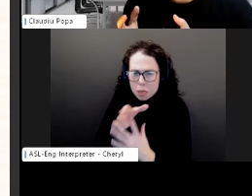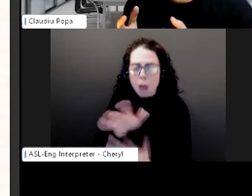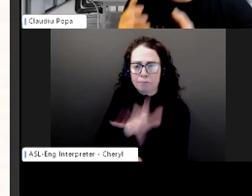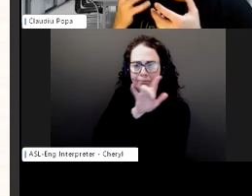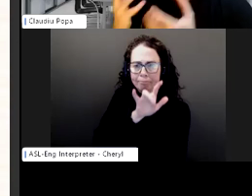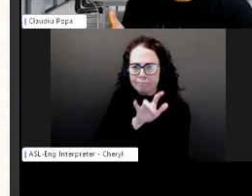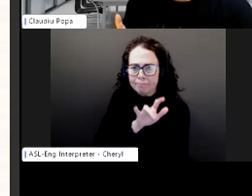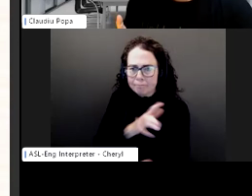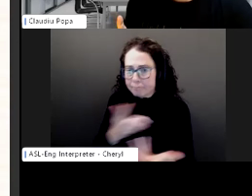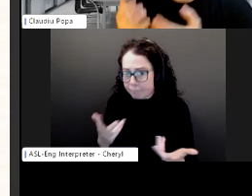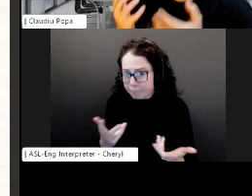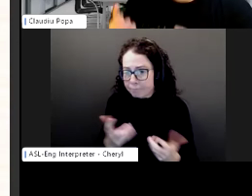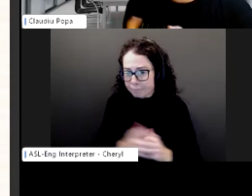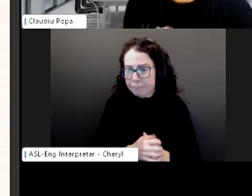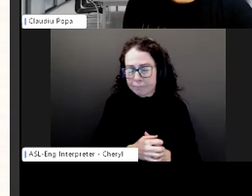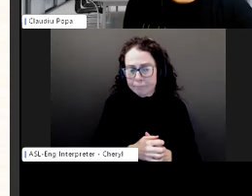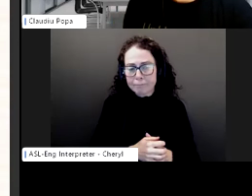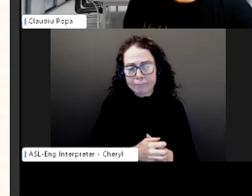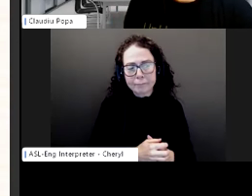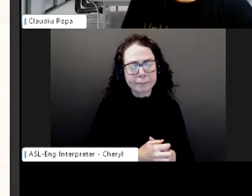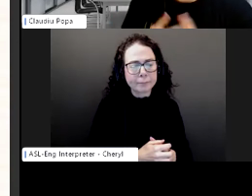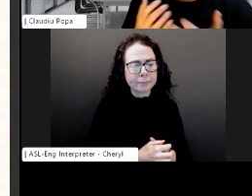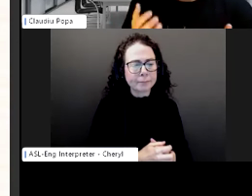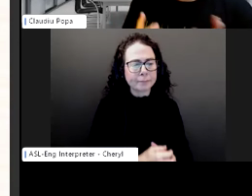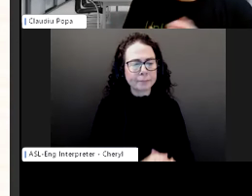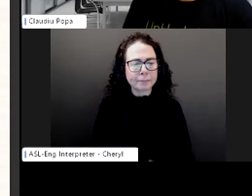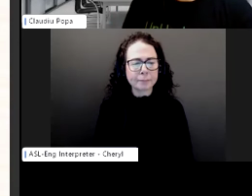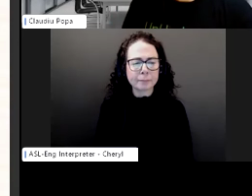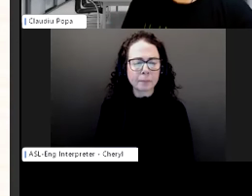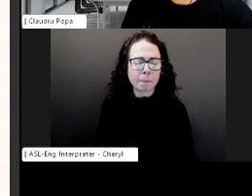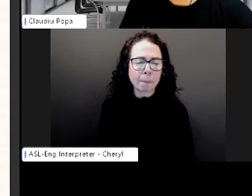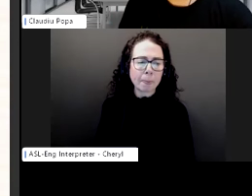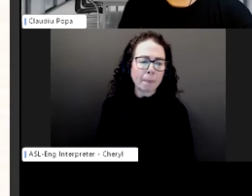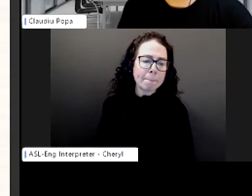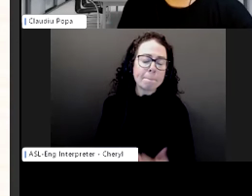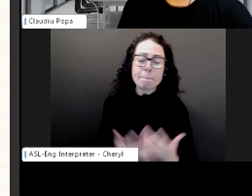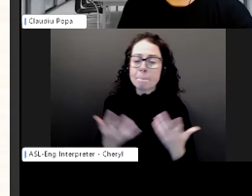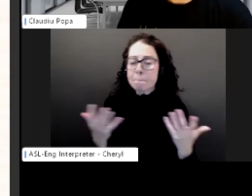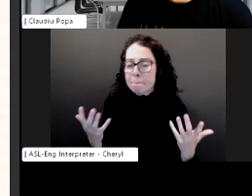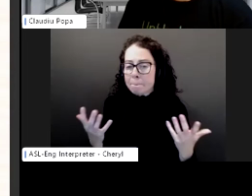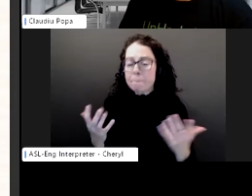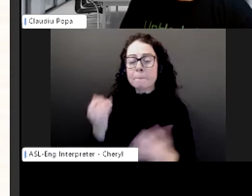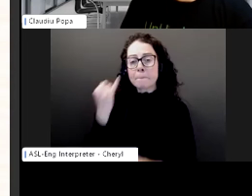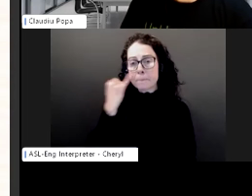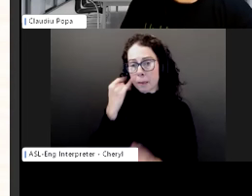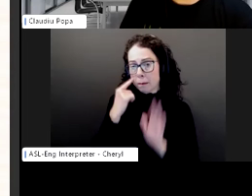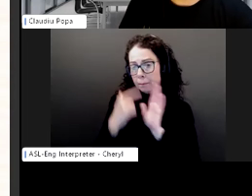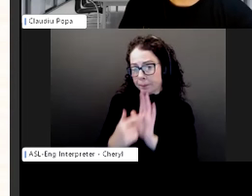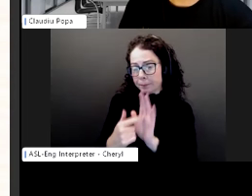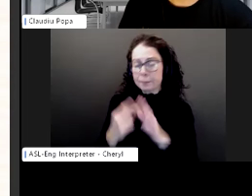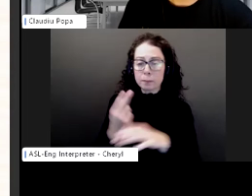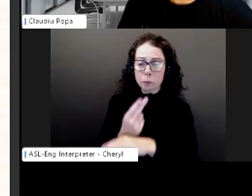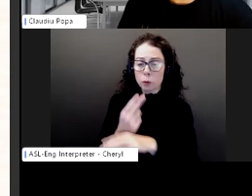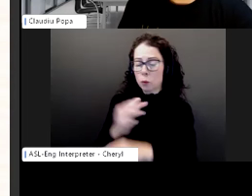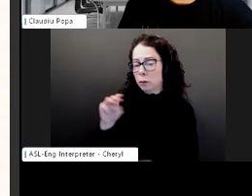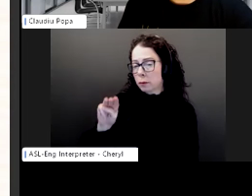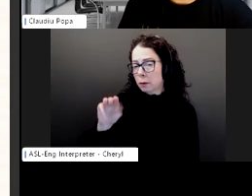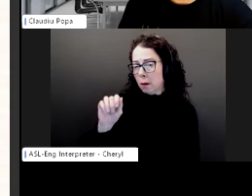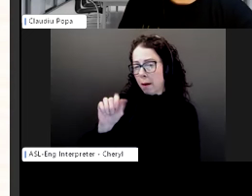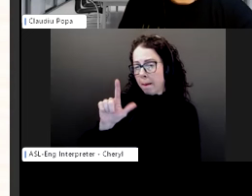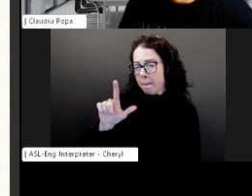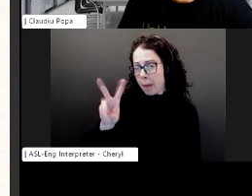create or influence your audience. So if you're going to be using malware, there's lots of free viruses that